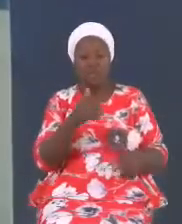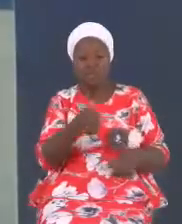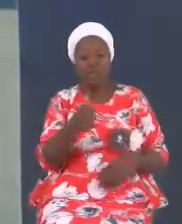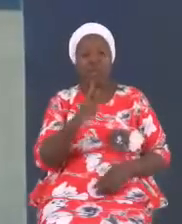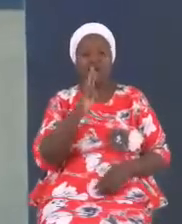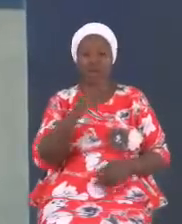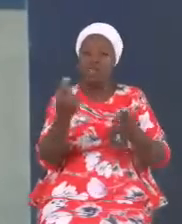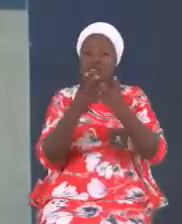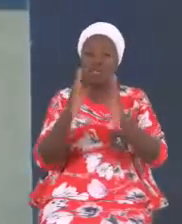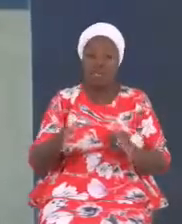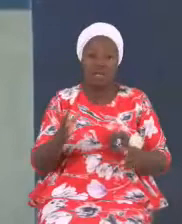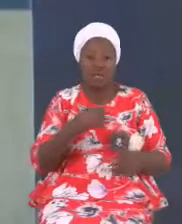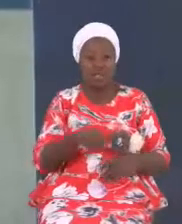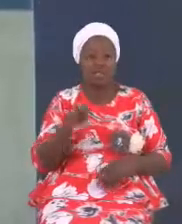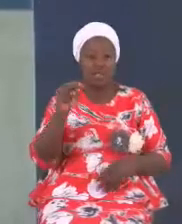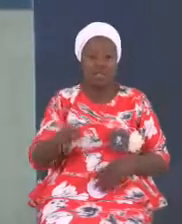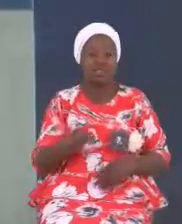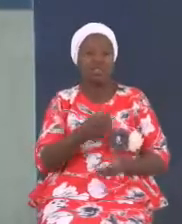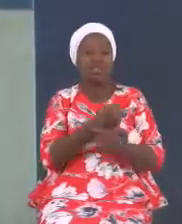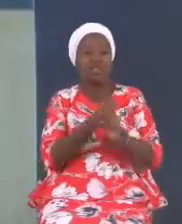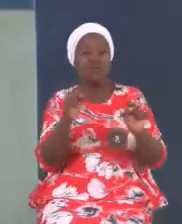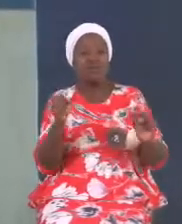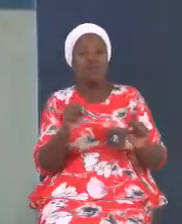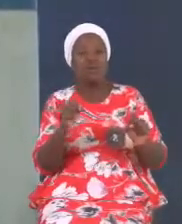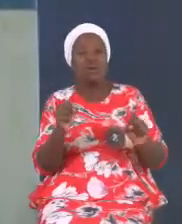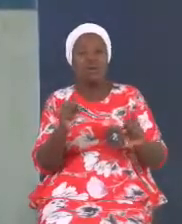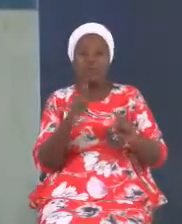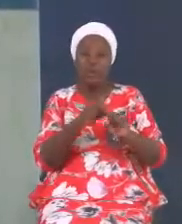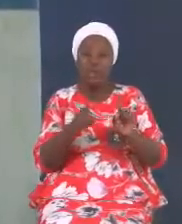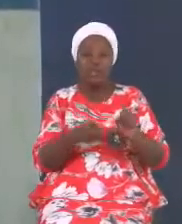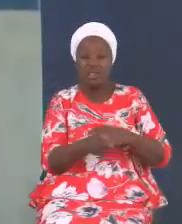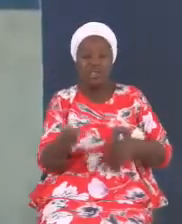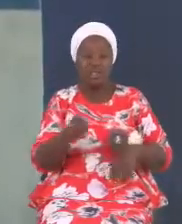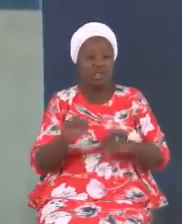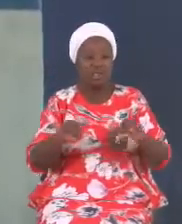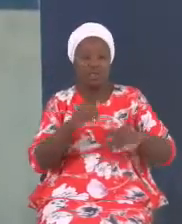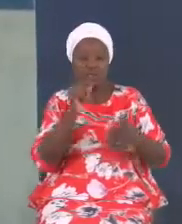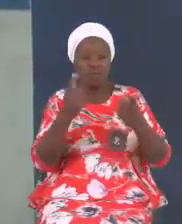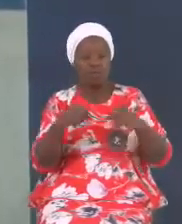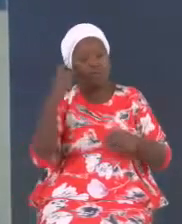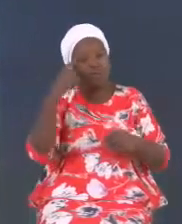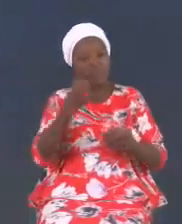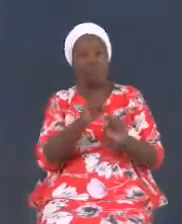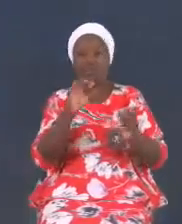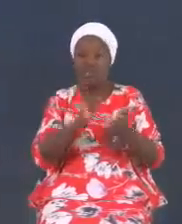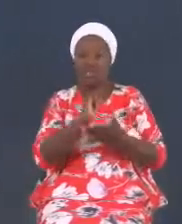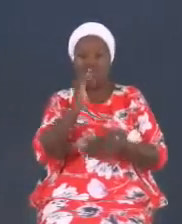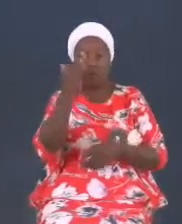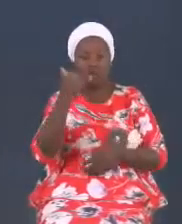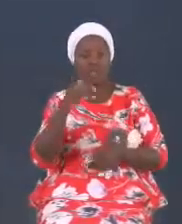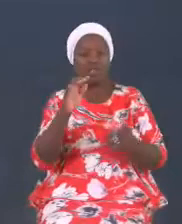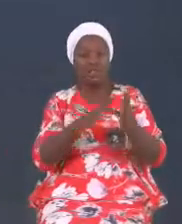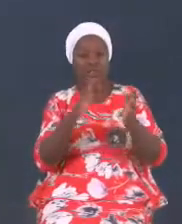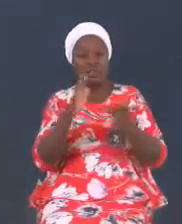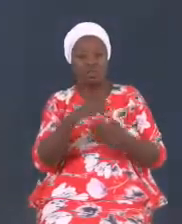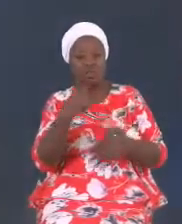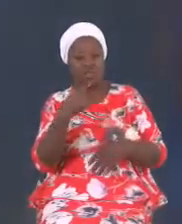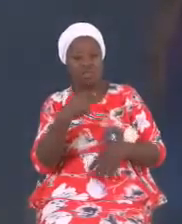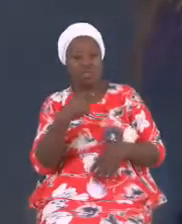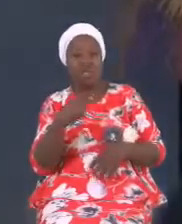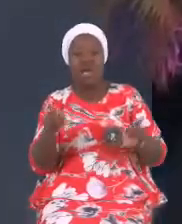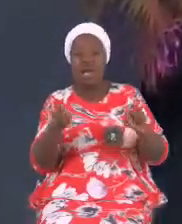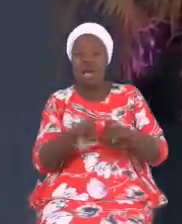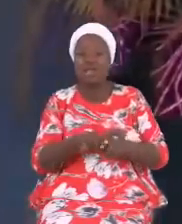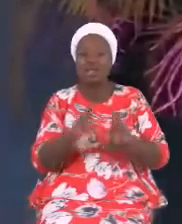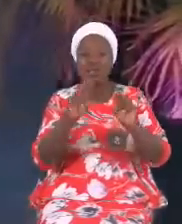needed salvation. But he didn't come for salvation. That's why Jesus said, "As no